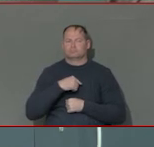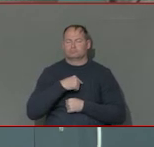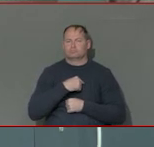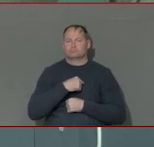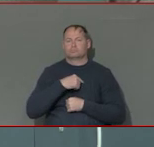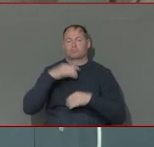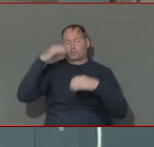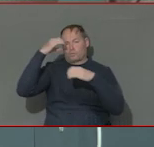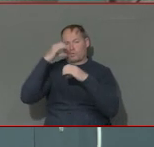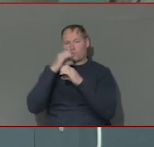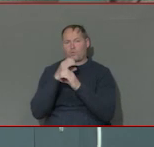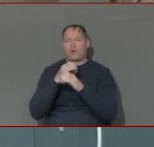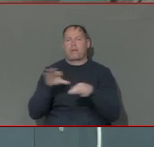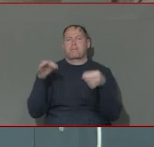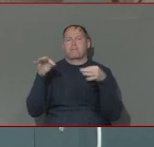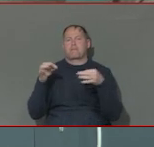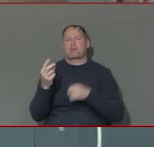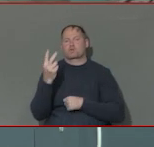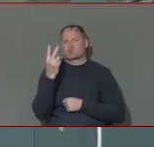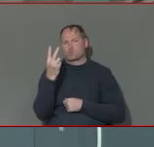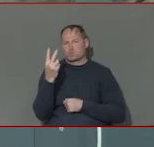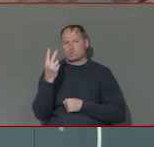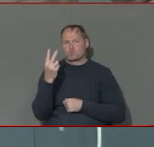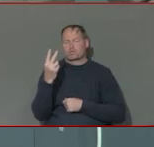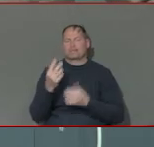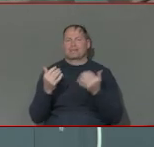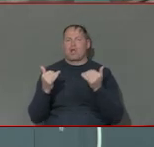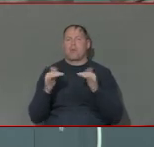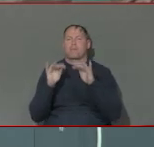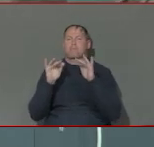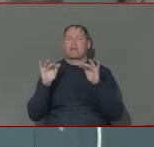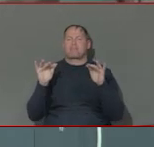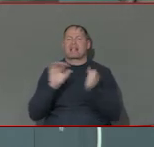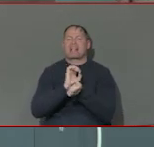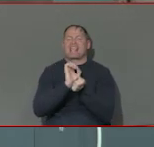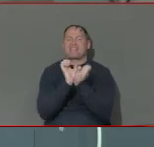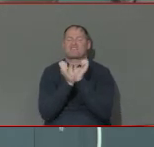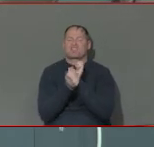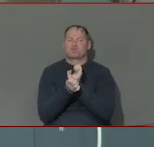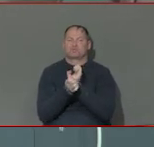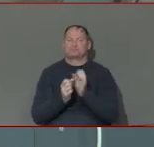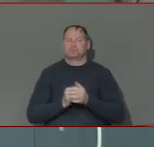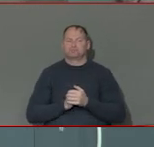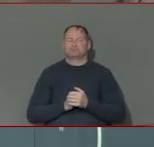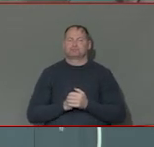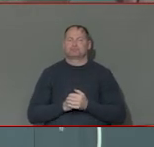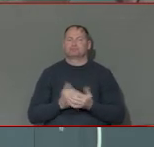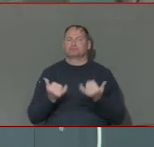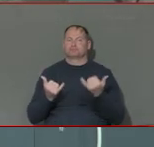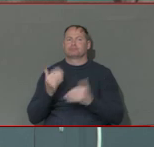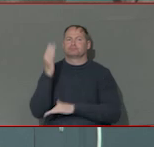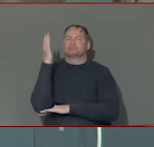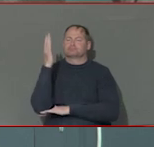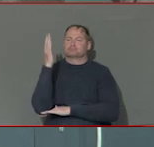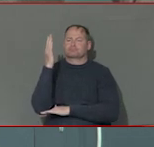content of Paper 2, which is human evolution. Now, during my presentation, we will go